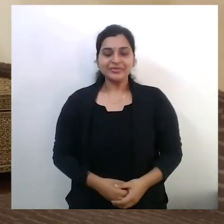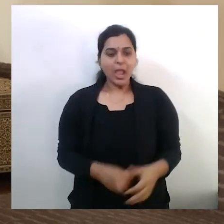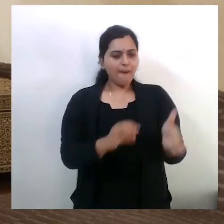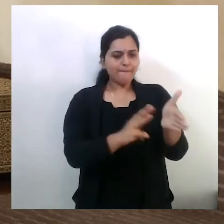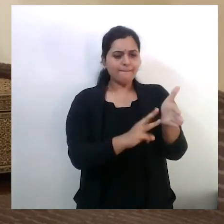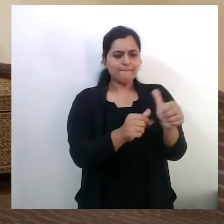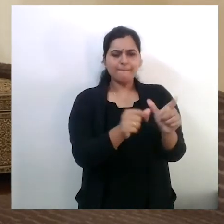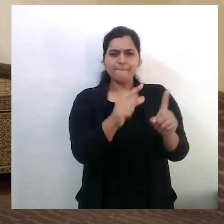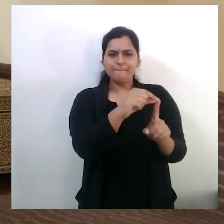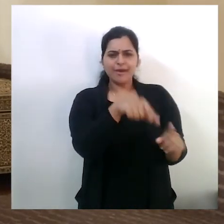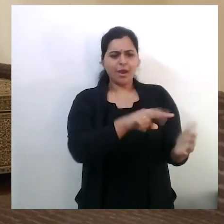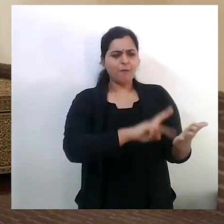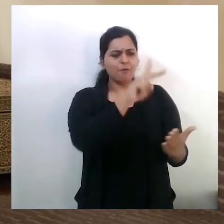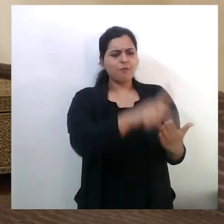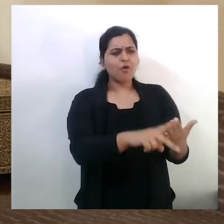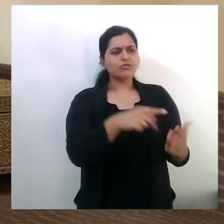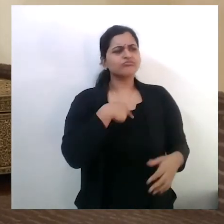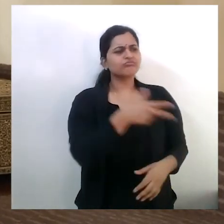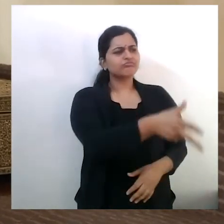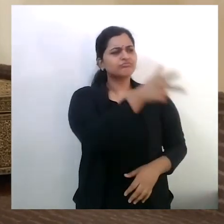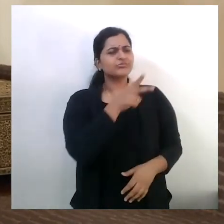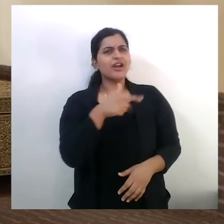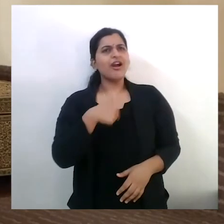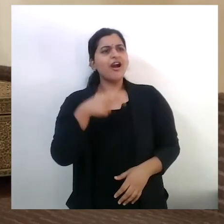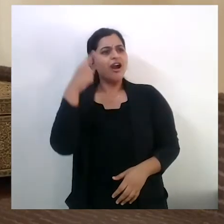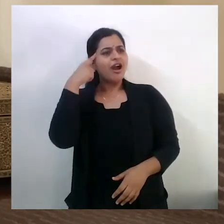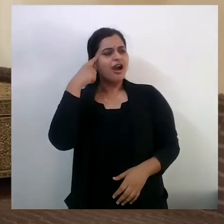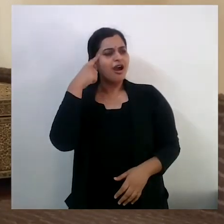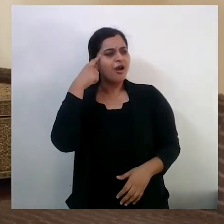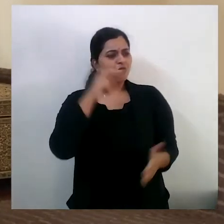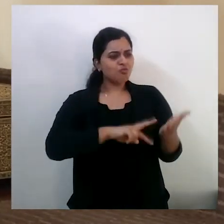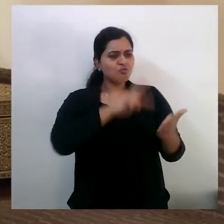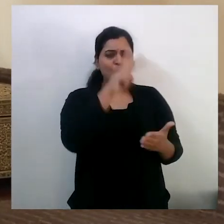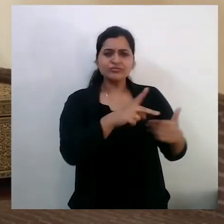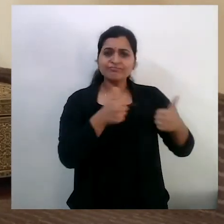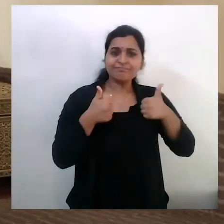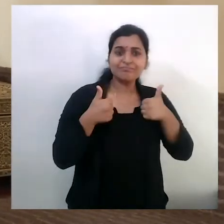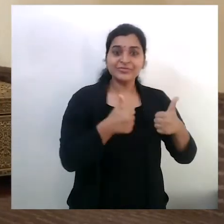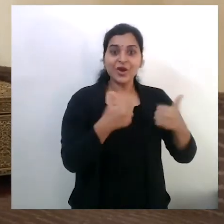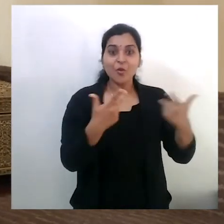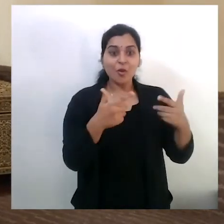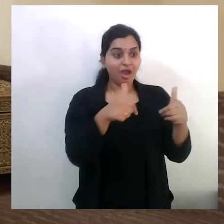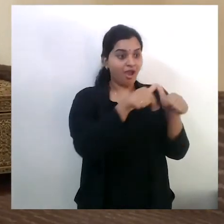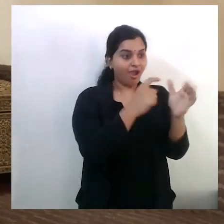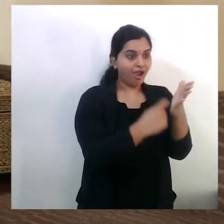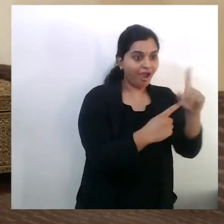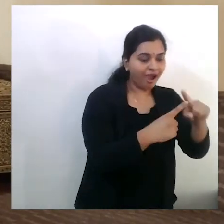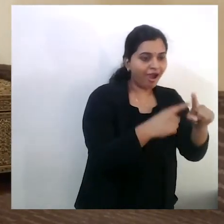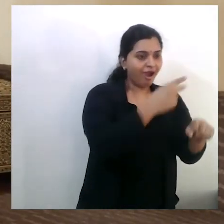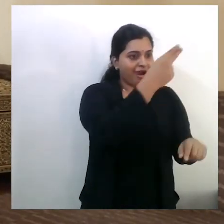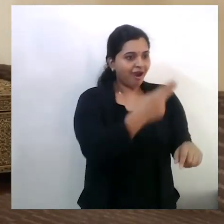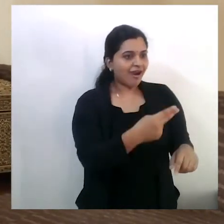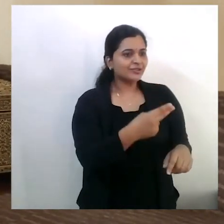MAP, we thought that it was a really interesting project. His vision to preserve art for the next